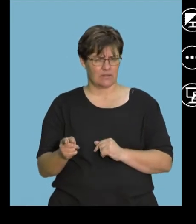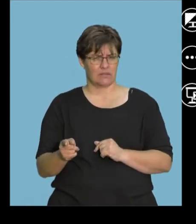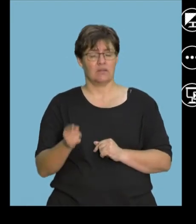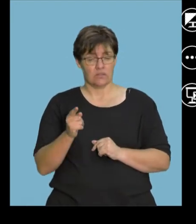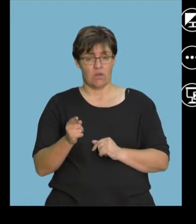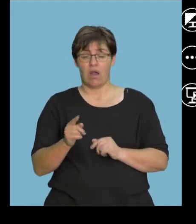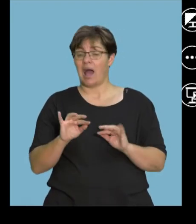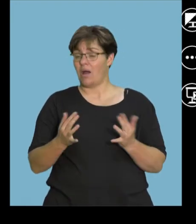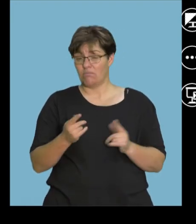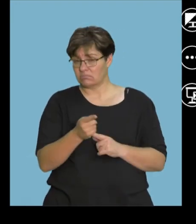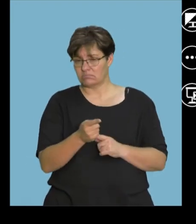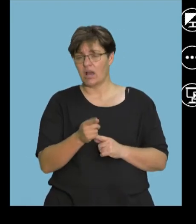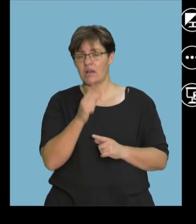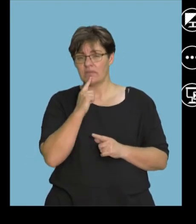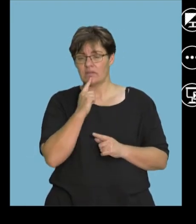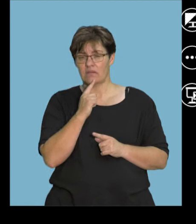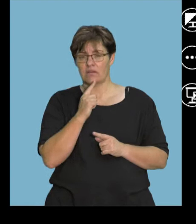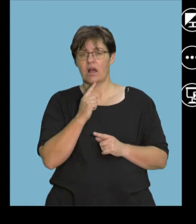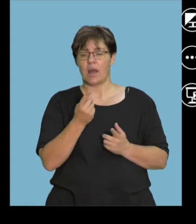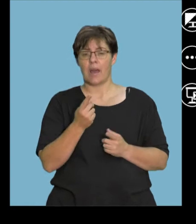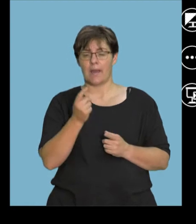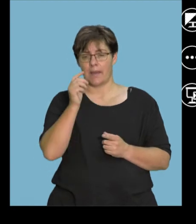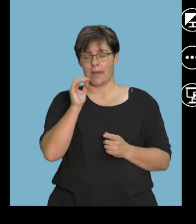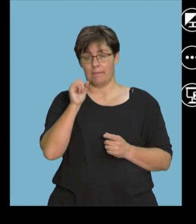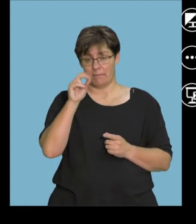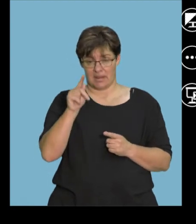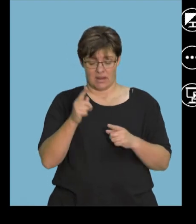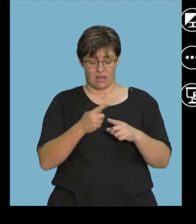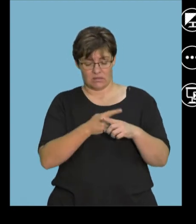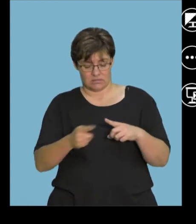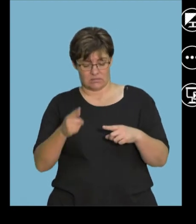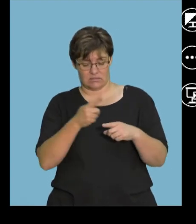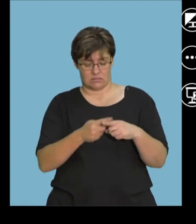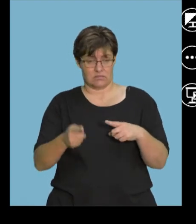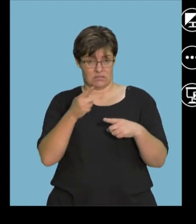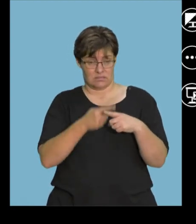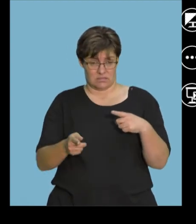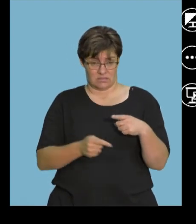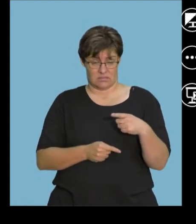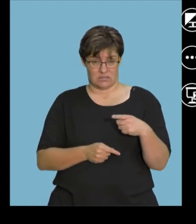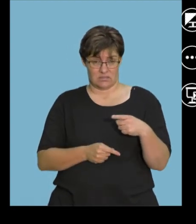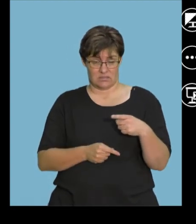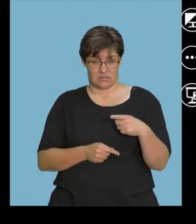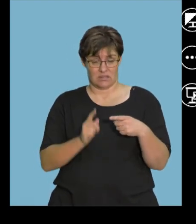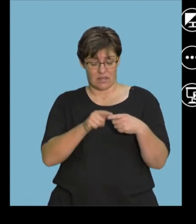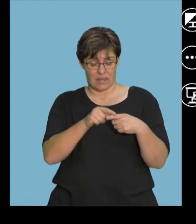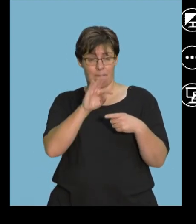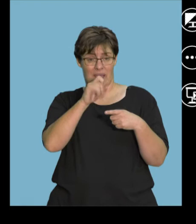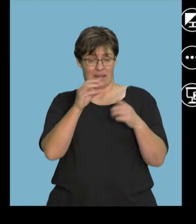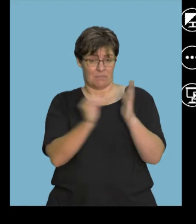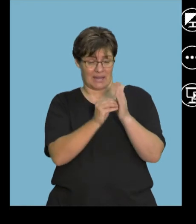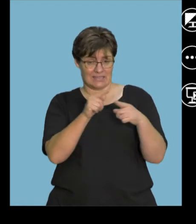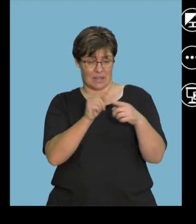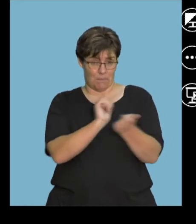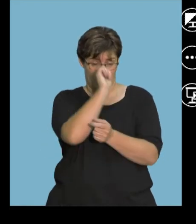Which means for us, the method, if you stroke a magnet with a pin, all right? So the magnet is